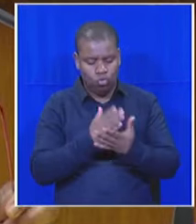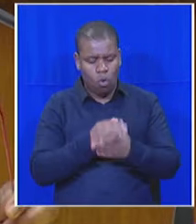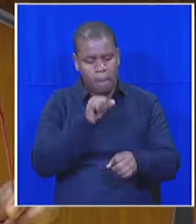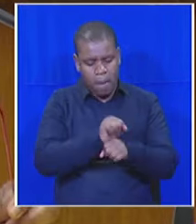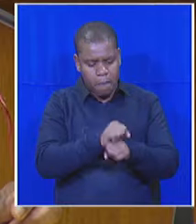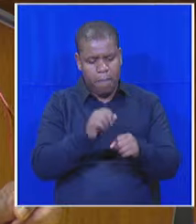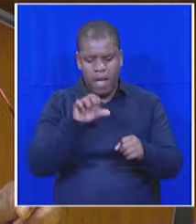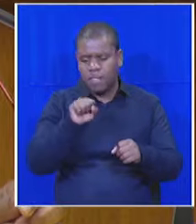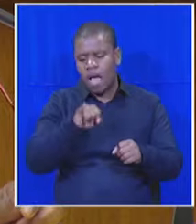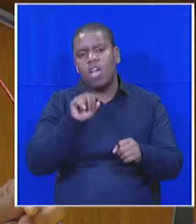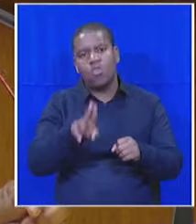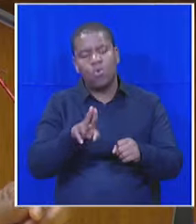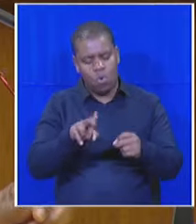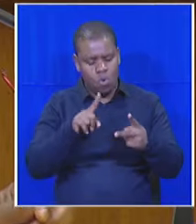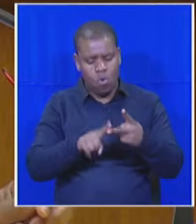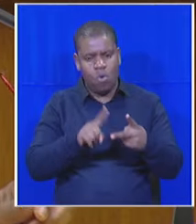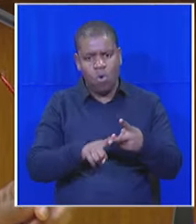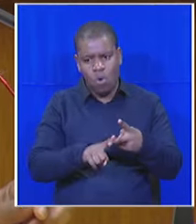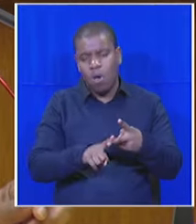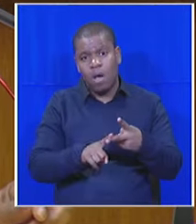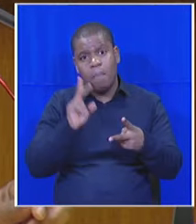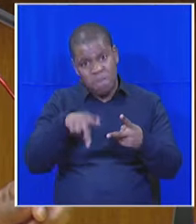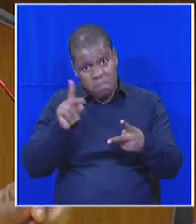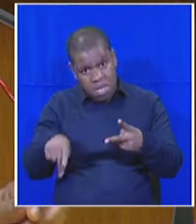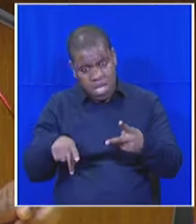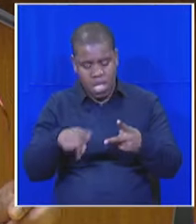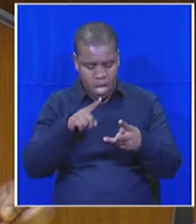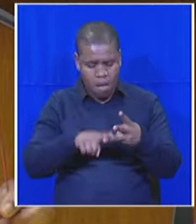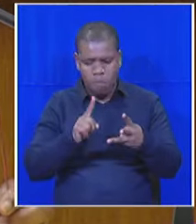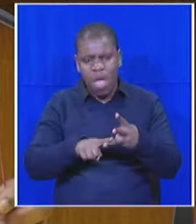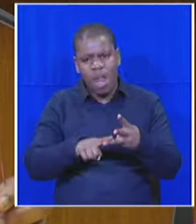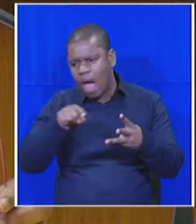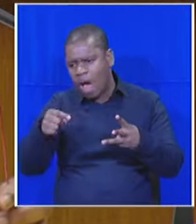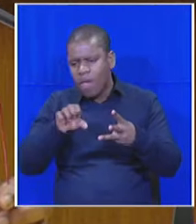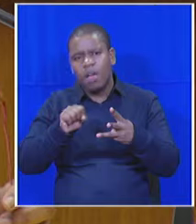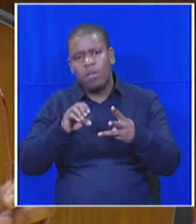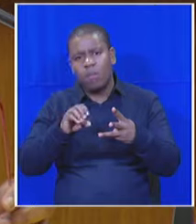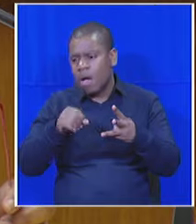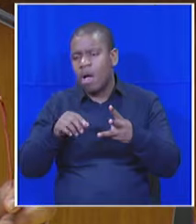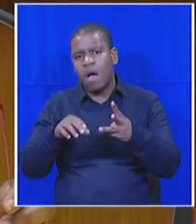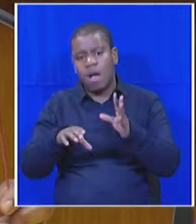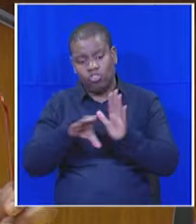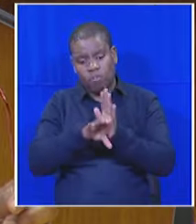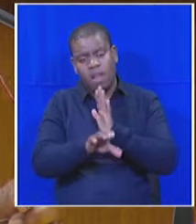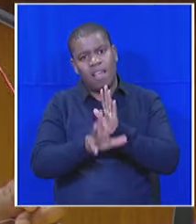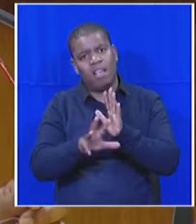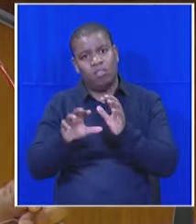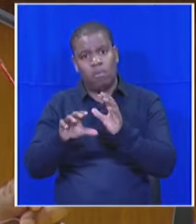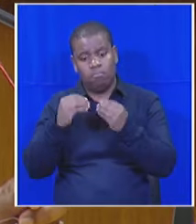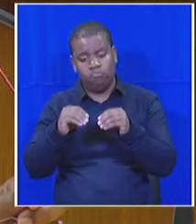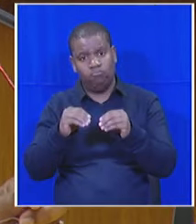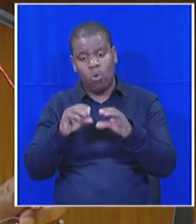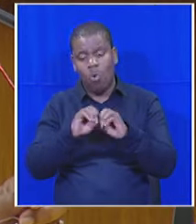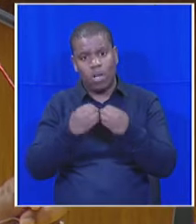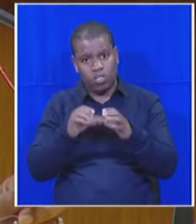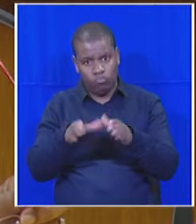corruption. And by the way, corruption is not something that is only beginning now, and corruption has got nothing to do with ANC. Corruption is about